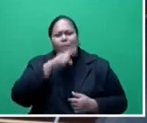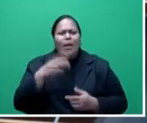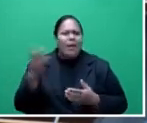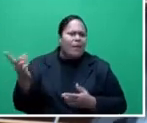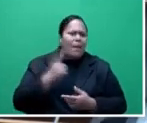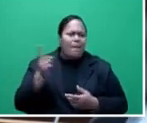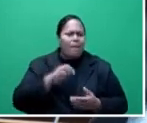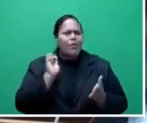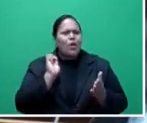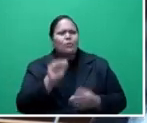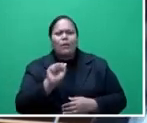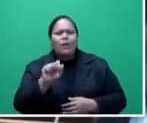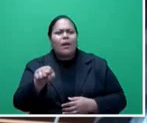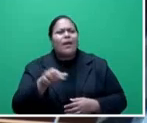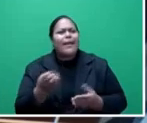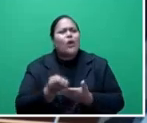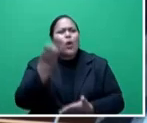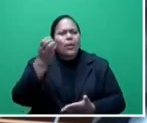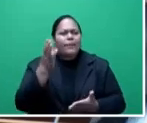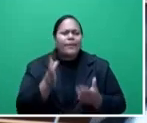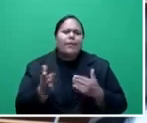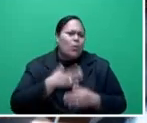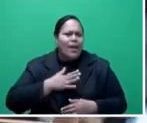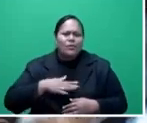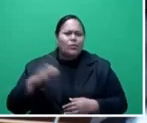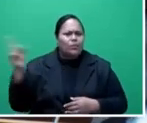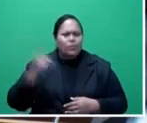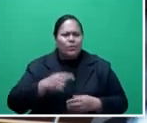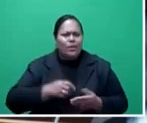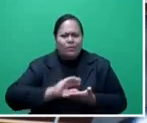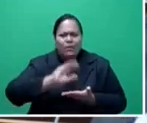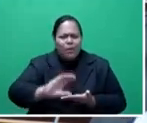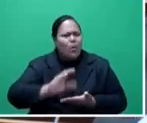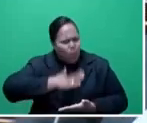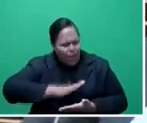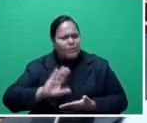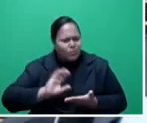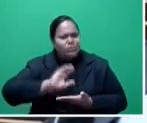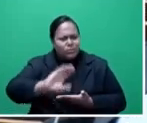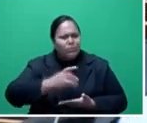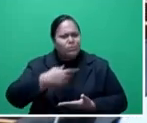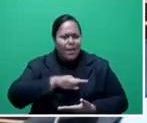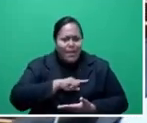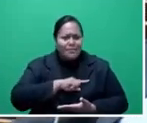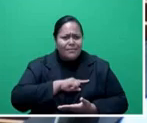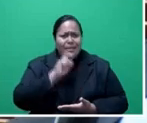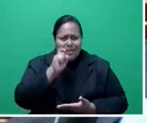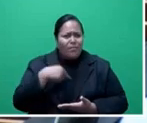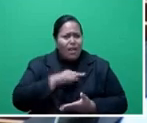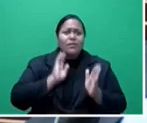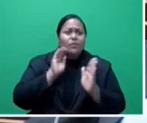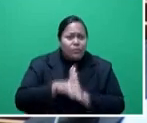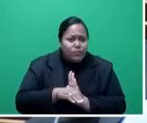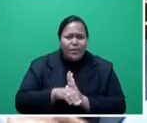economy door wanting to lend money to us. I'm sure they wouldn't do it if our economic policies were bad, Honourable Speaker, sir. That's the whole